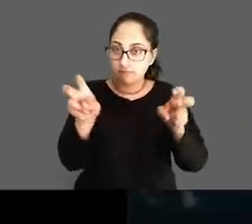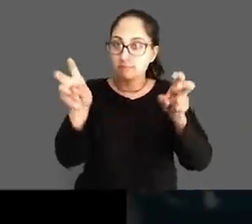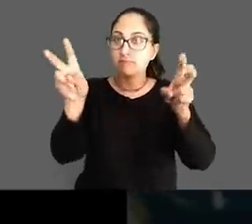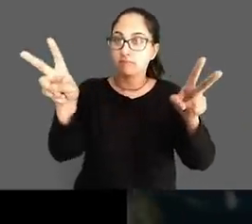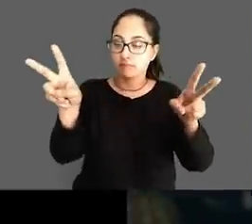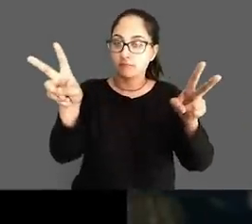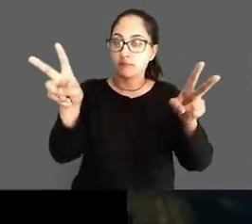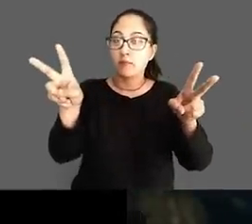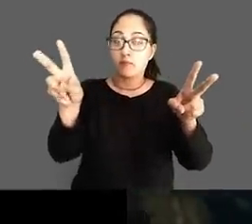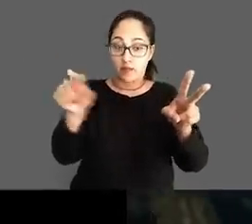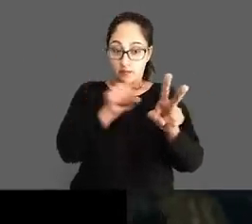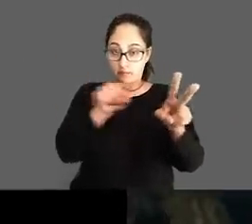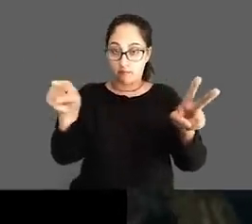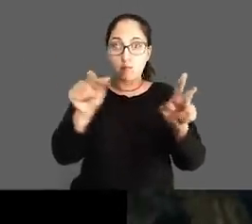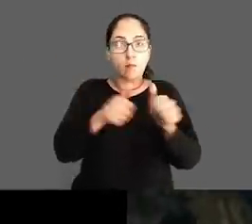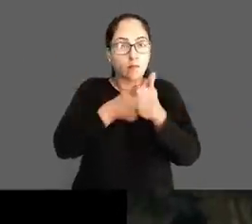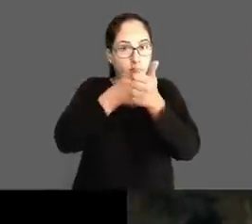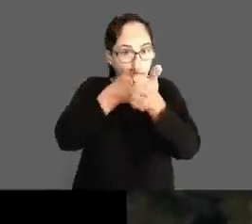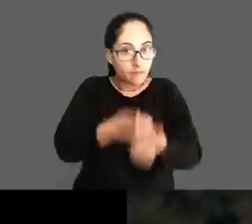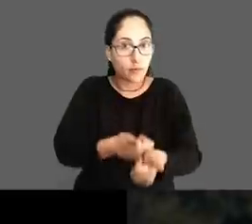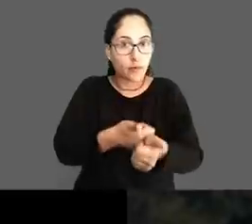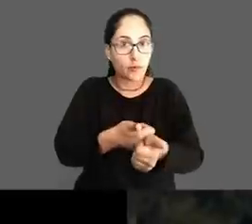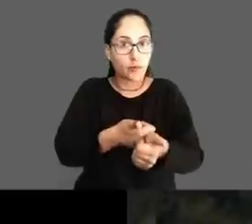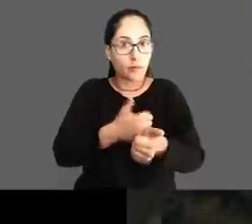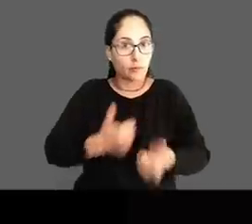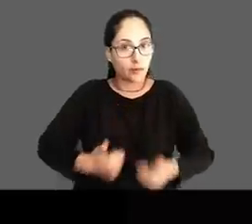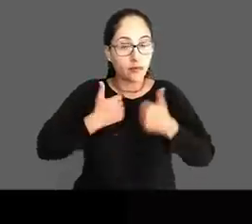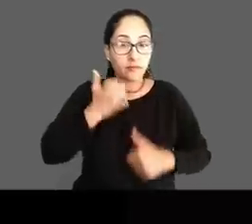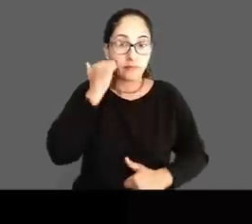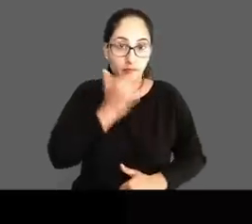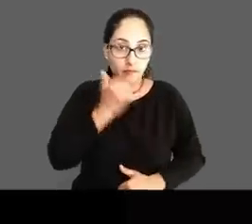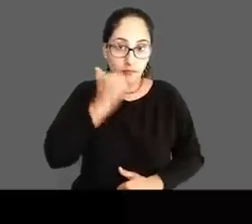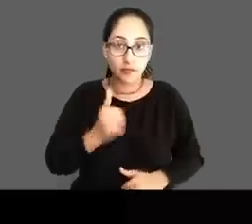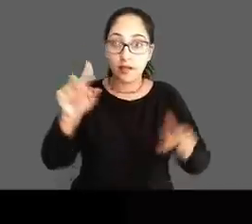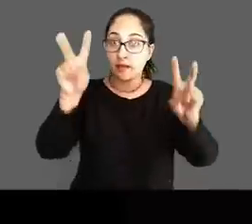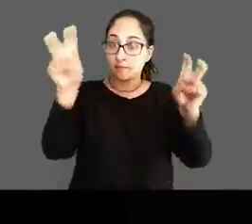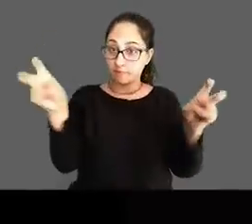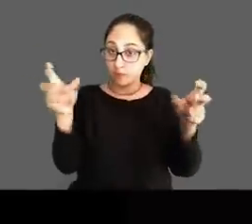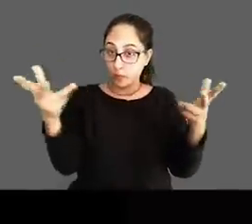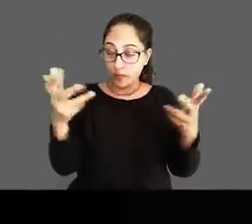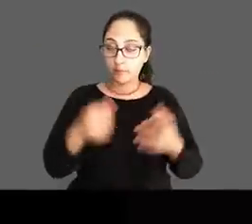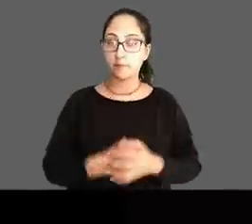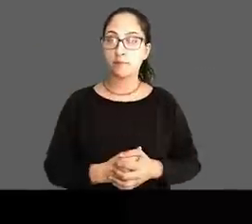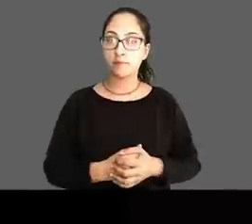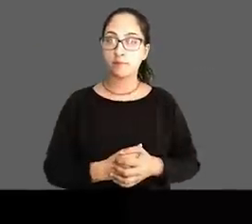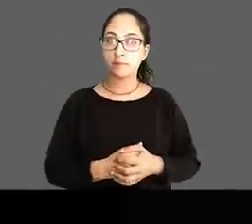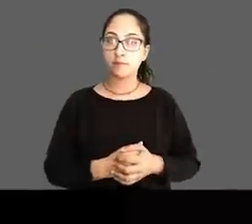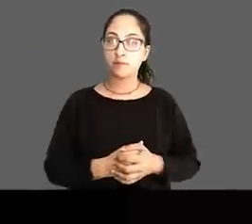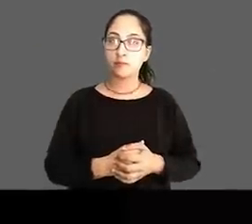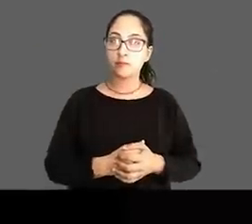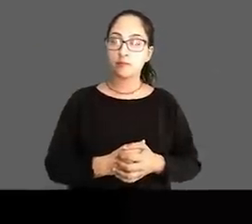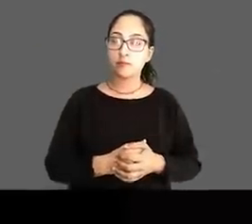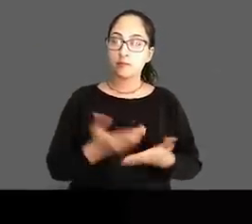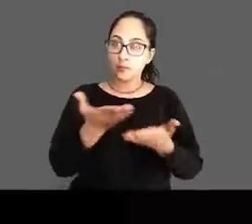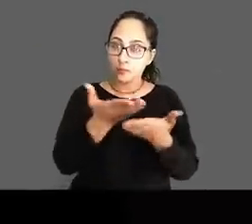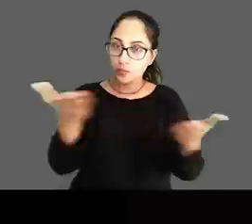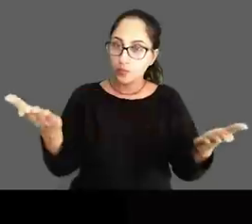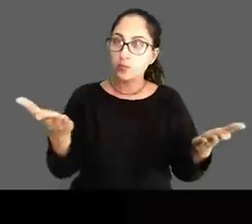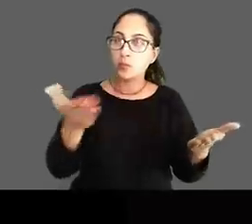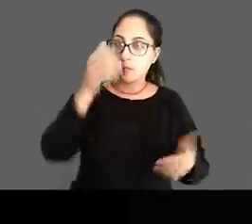which addresses itself to the whole of humanity. It says, O